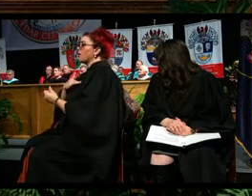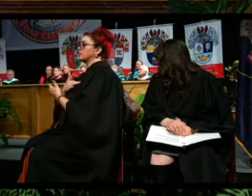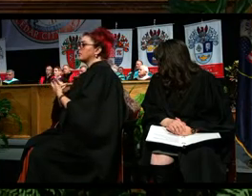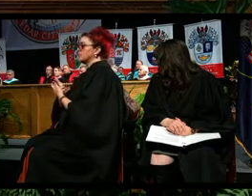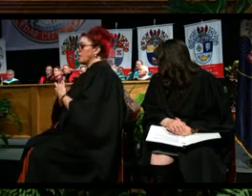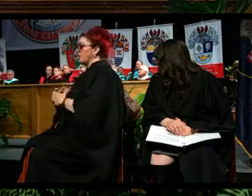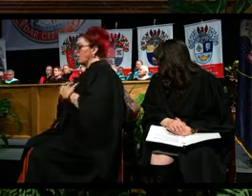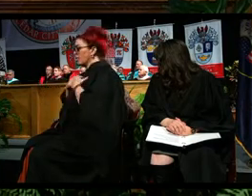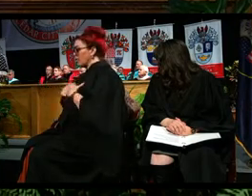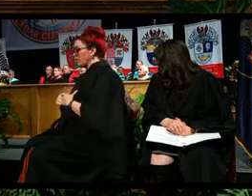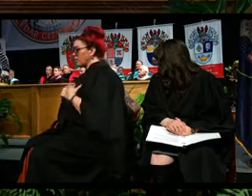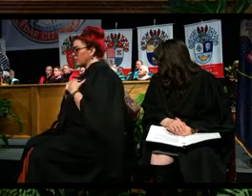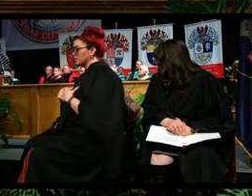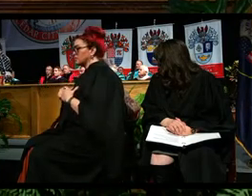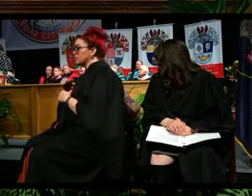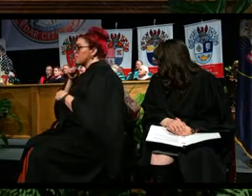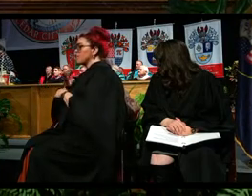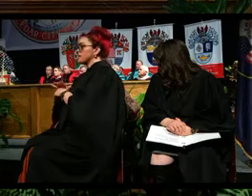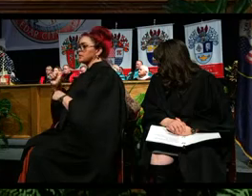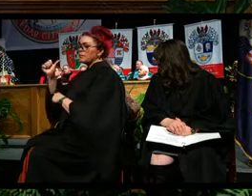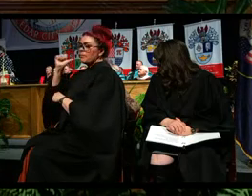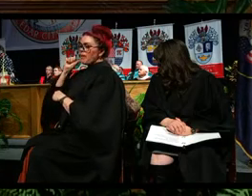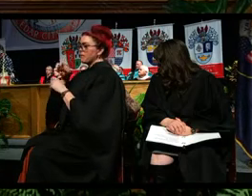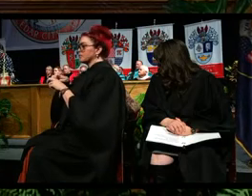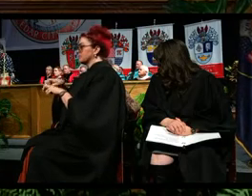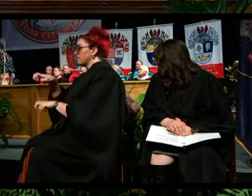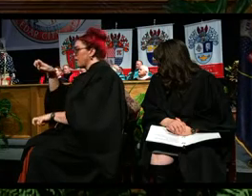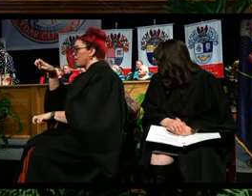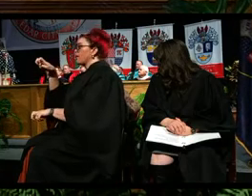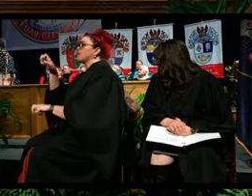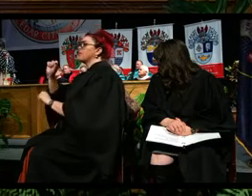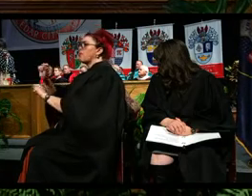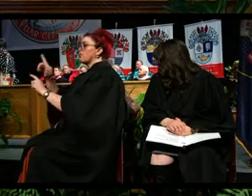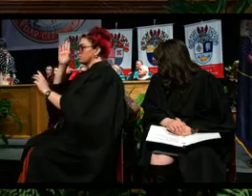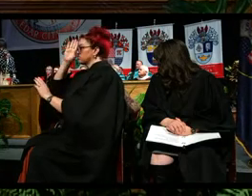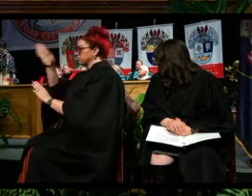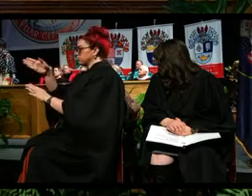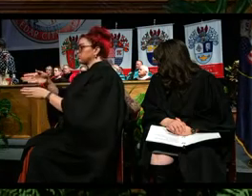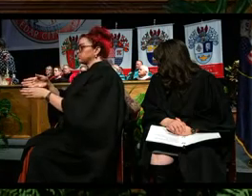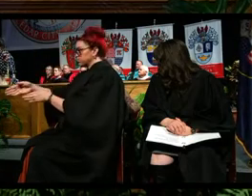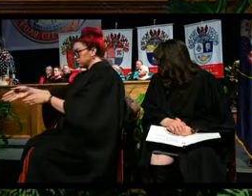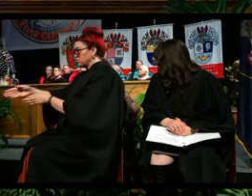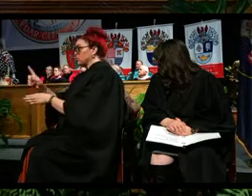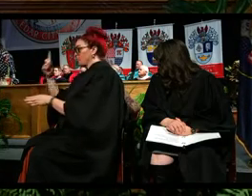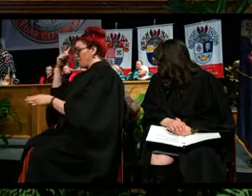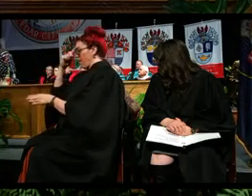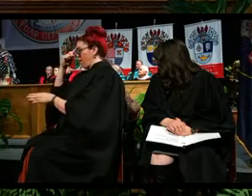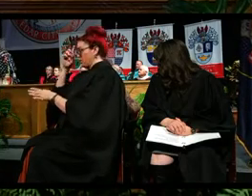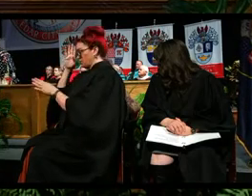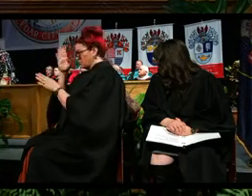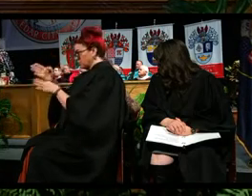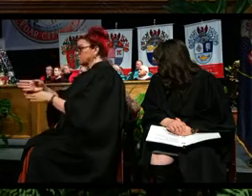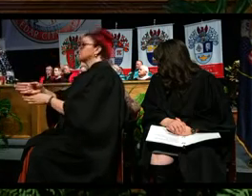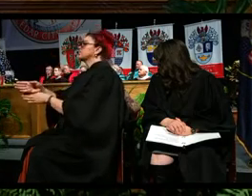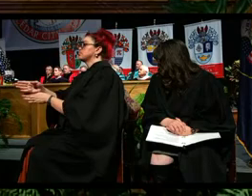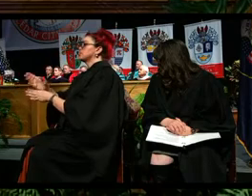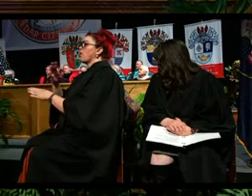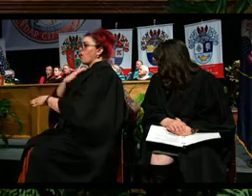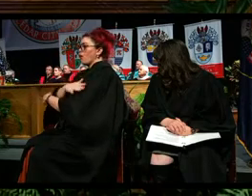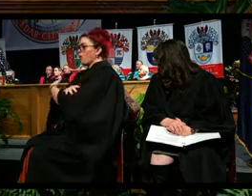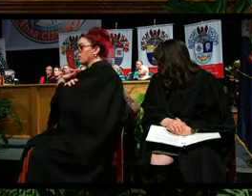lungs, bless her back, her spine, everything will be straight in her life, in her mind, leading up her